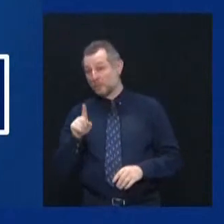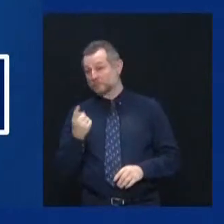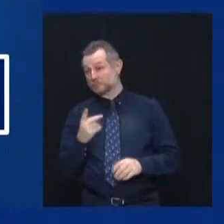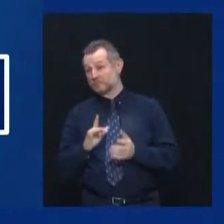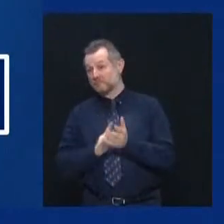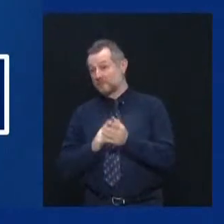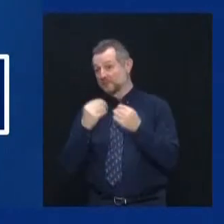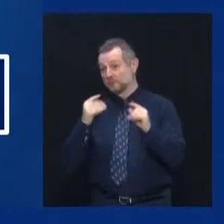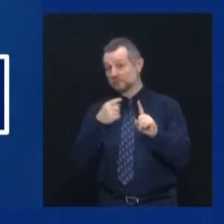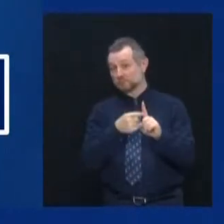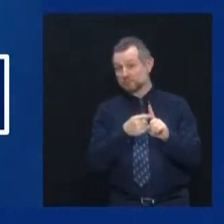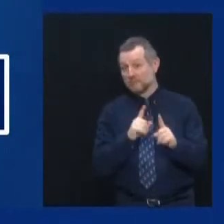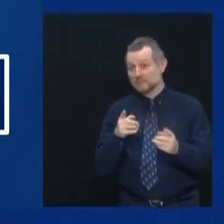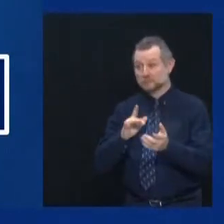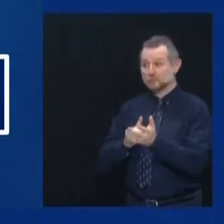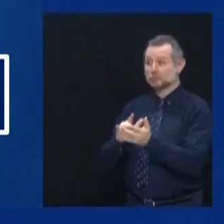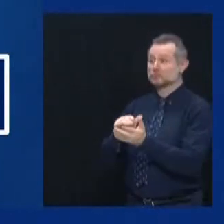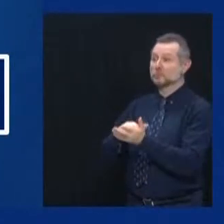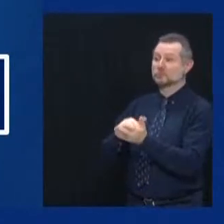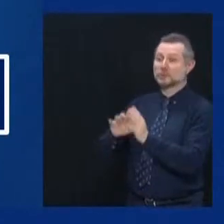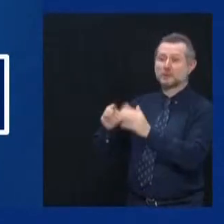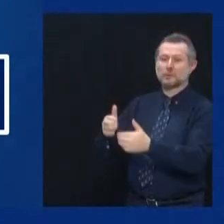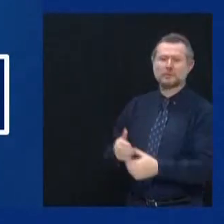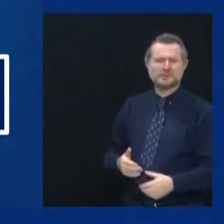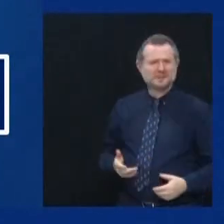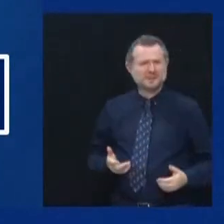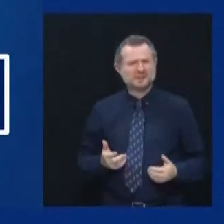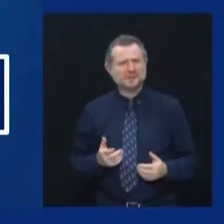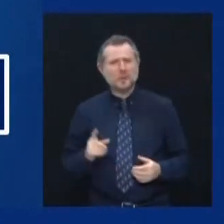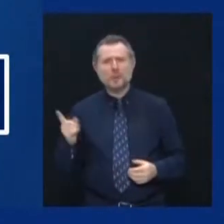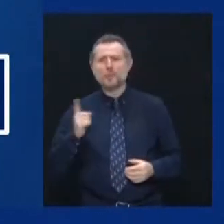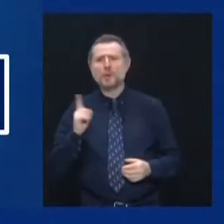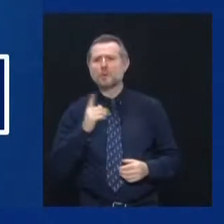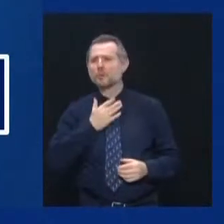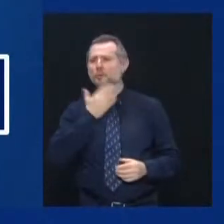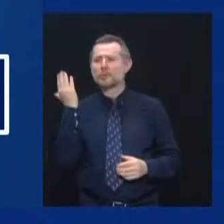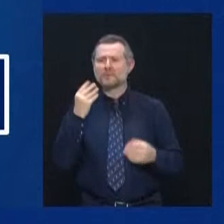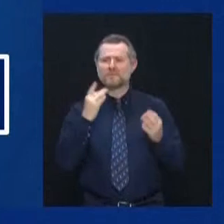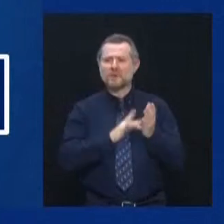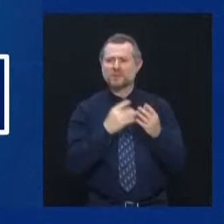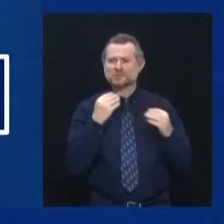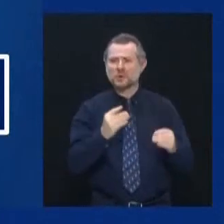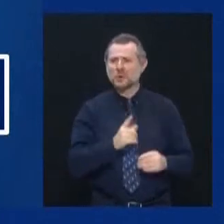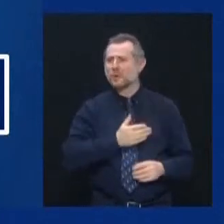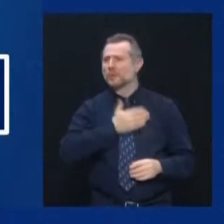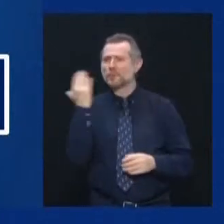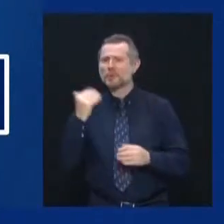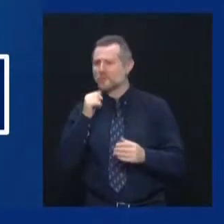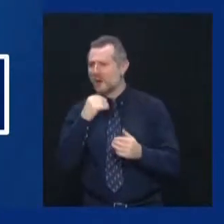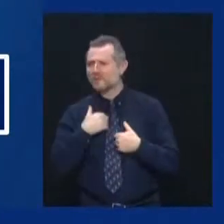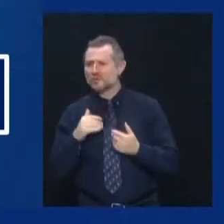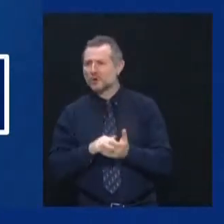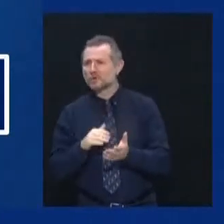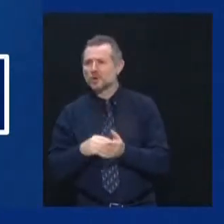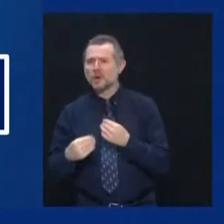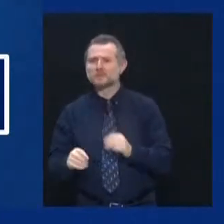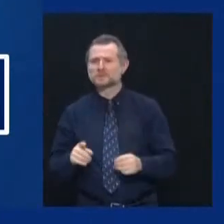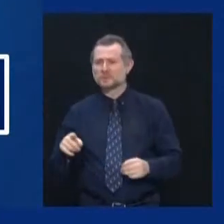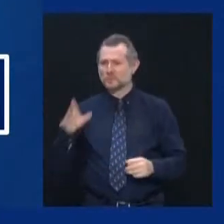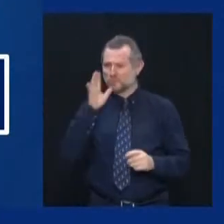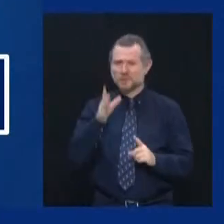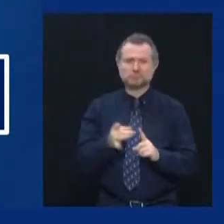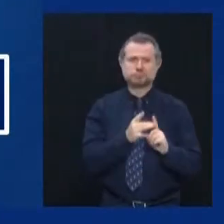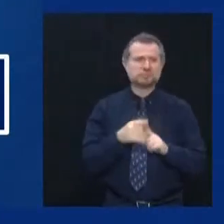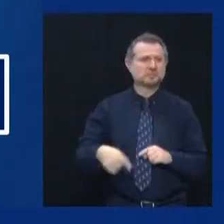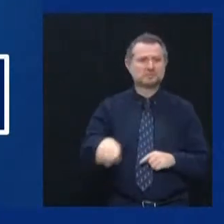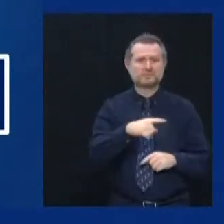doctors' networks, the healthcare deserts that have fewer pharmacies, fewer doctors' offices, less